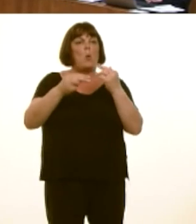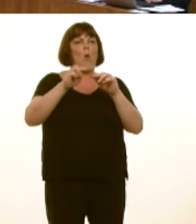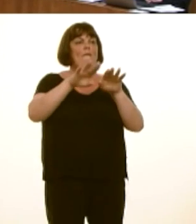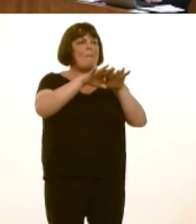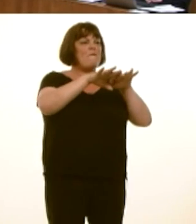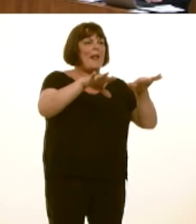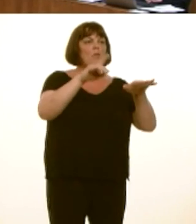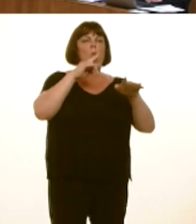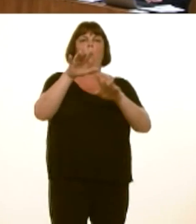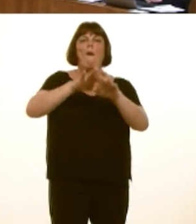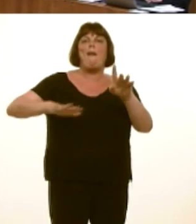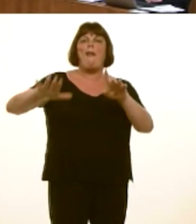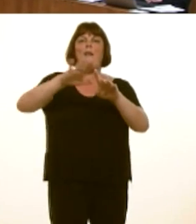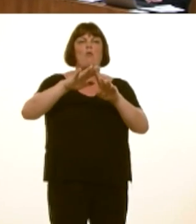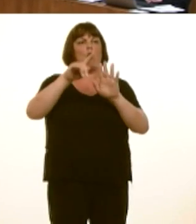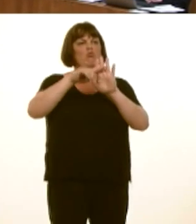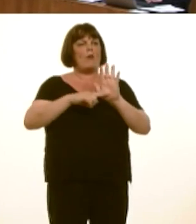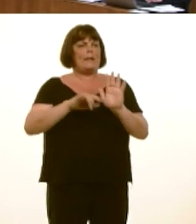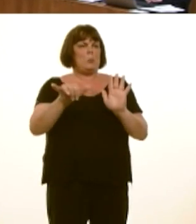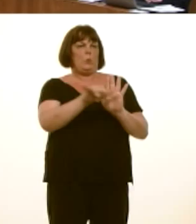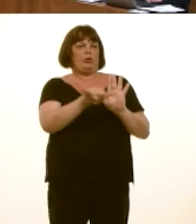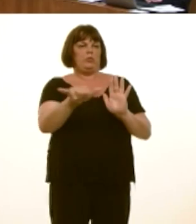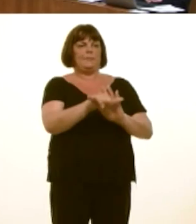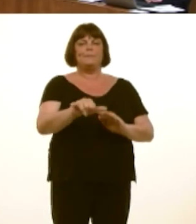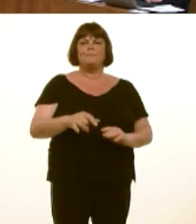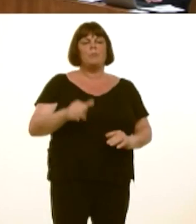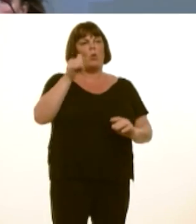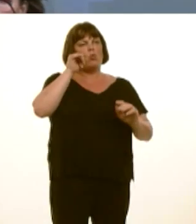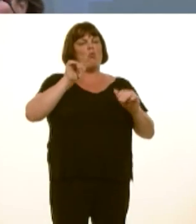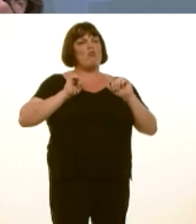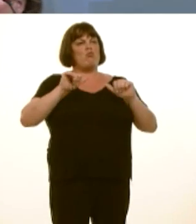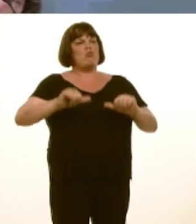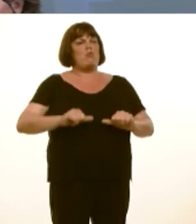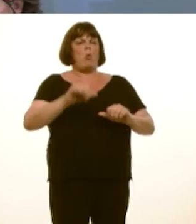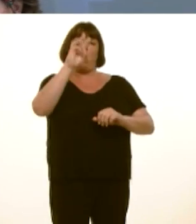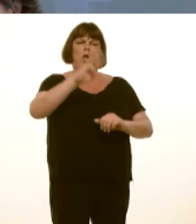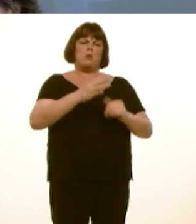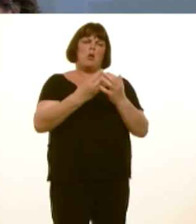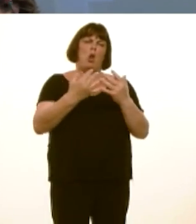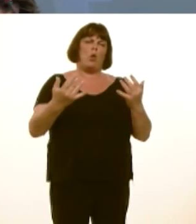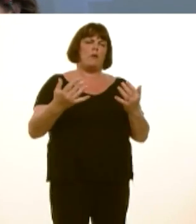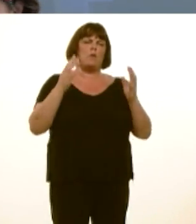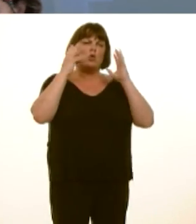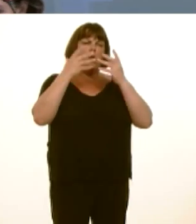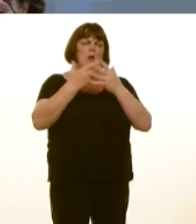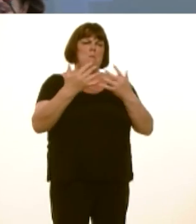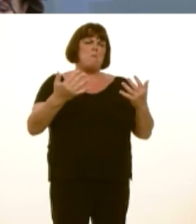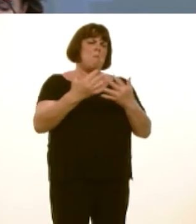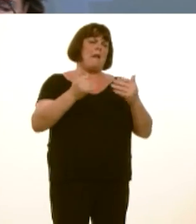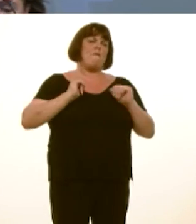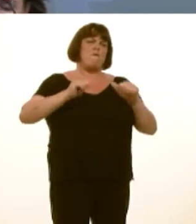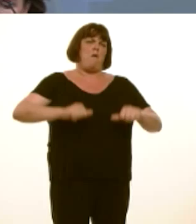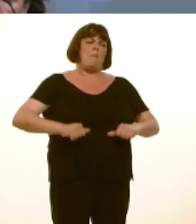rate. This is a huge issue of concern for rural Wales, and in particular many thousands of farmers the length and breadth of